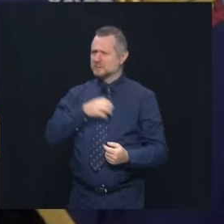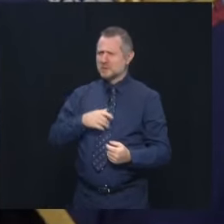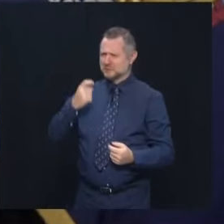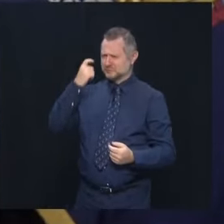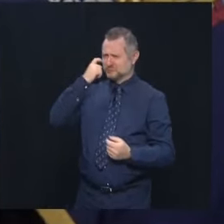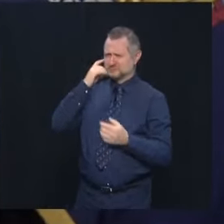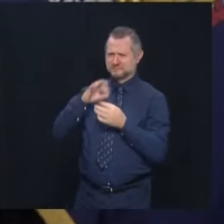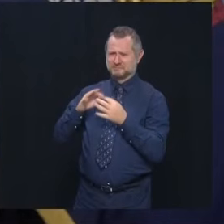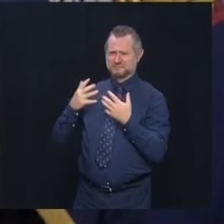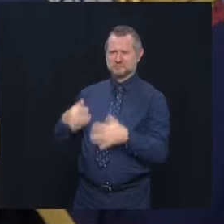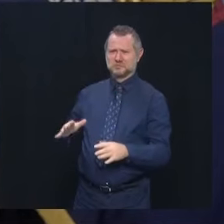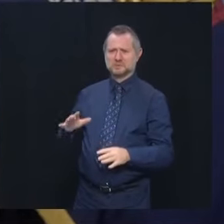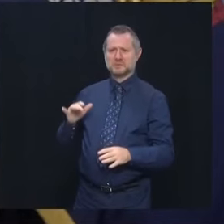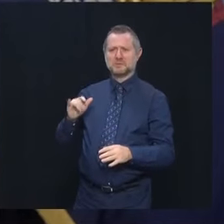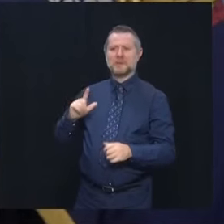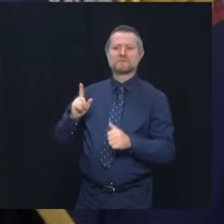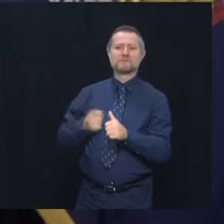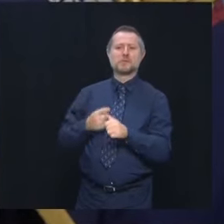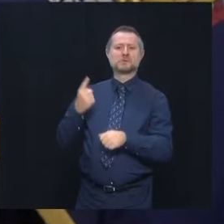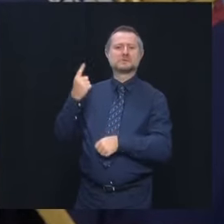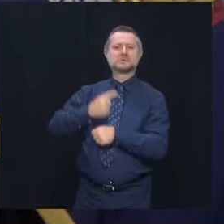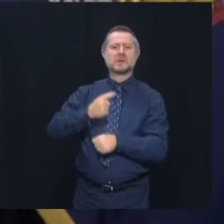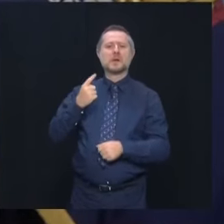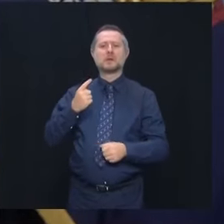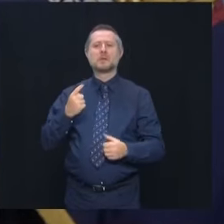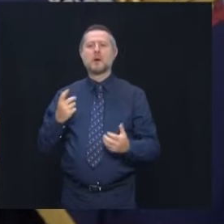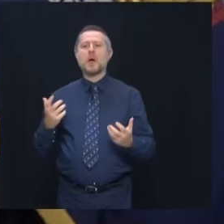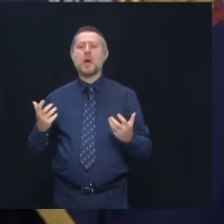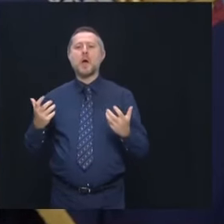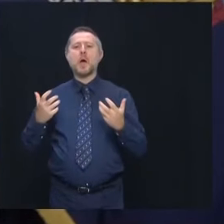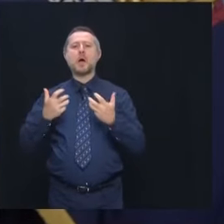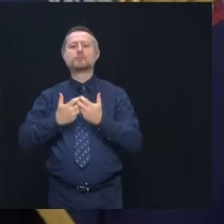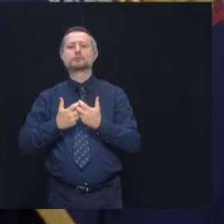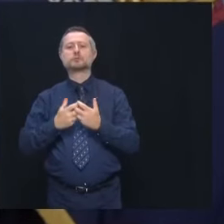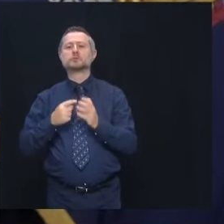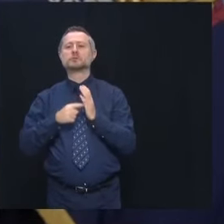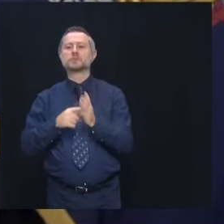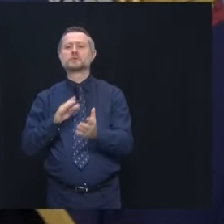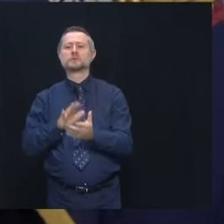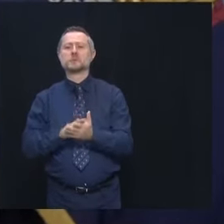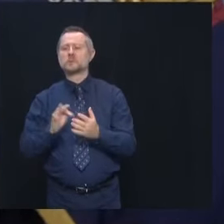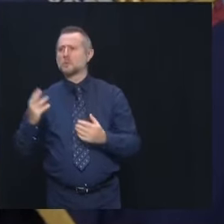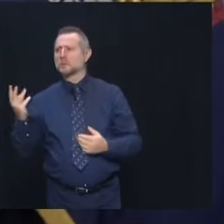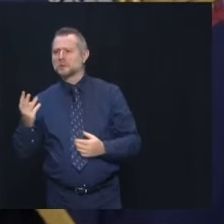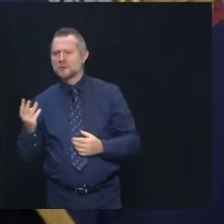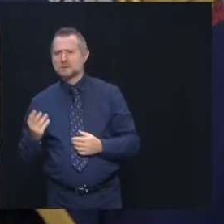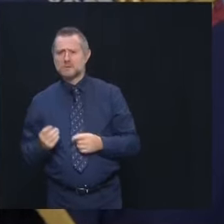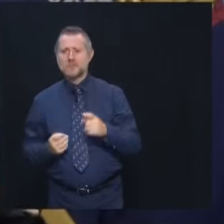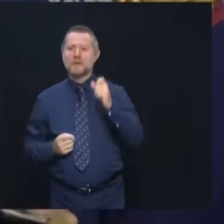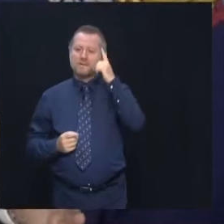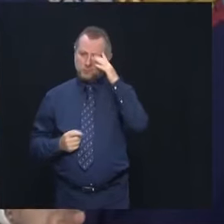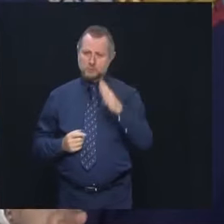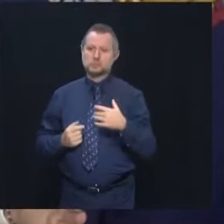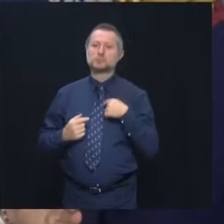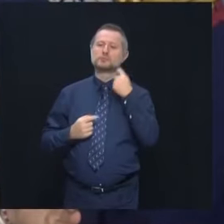that in-person day in the blended model. Wednesday is when it makes sense. We had a phone call now.